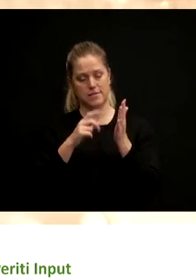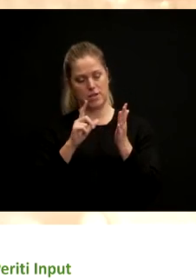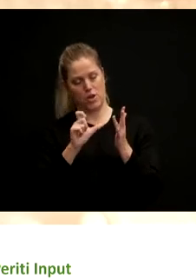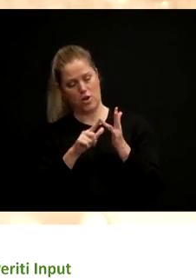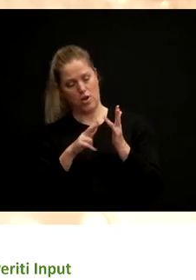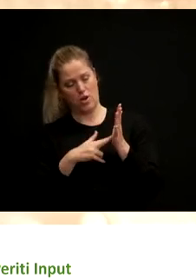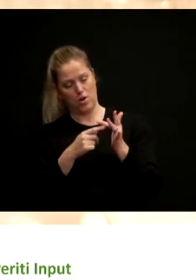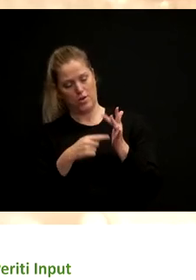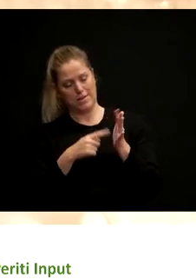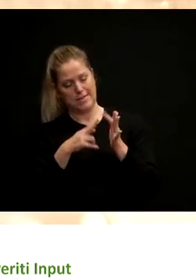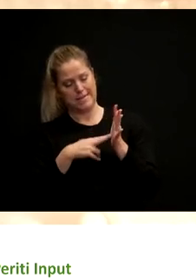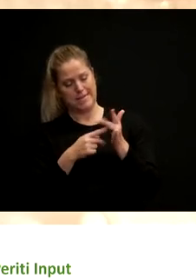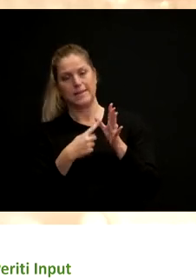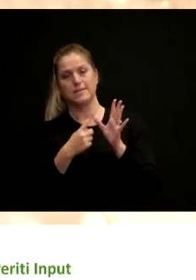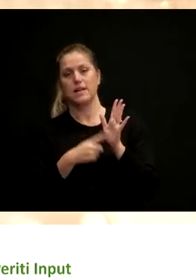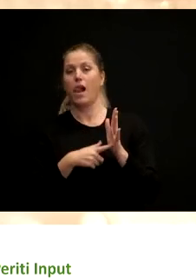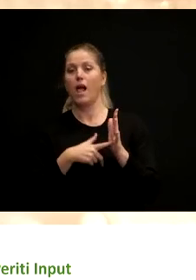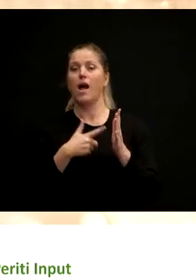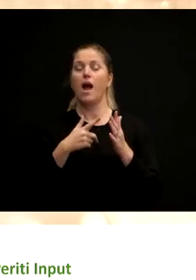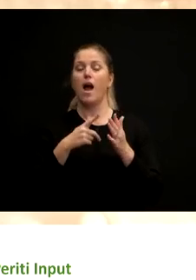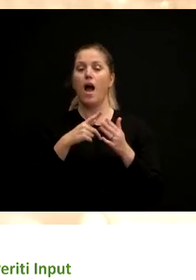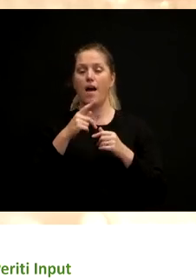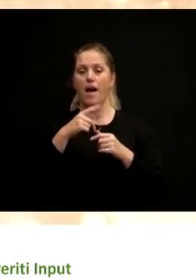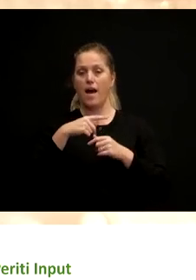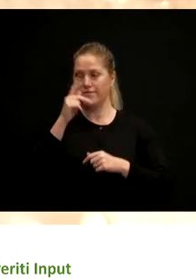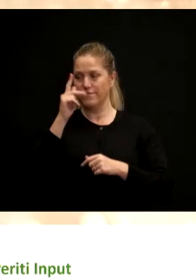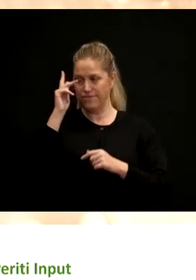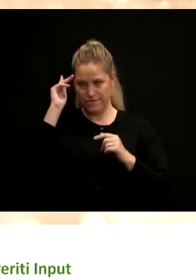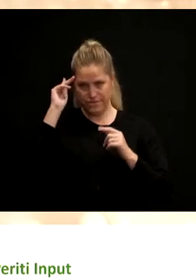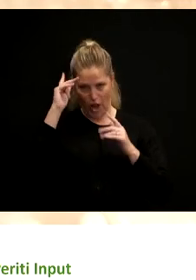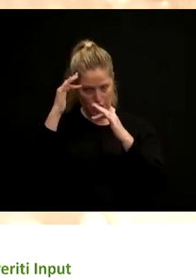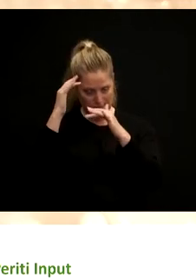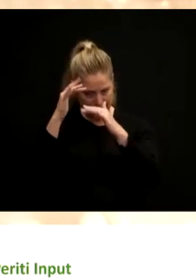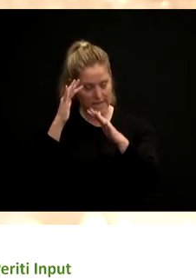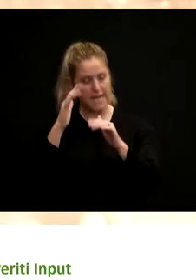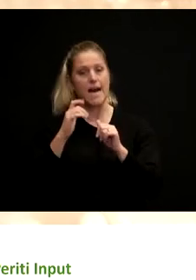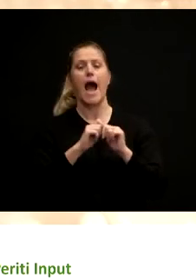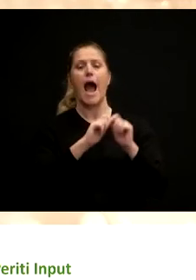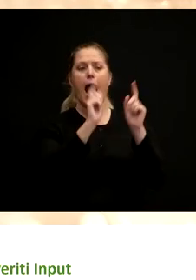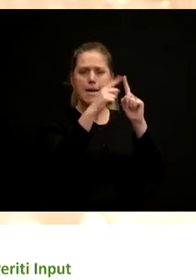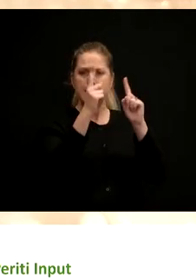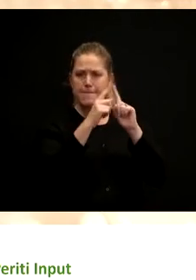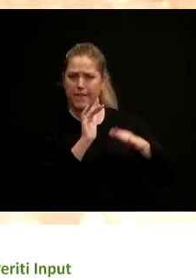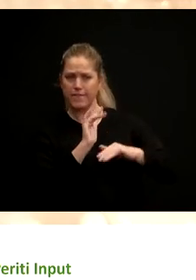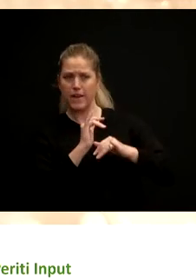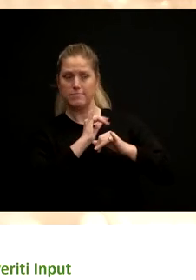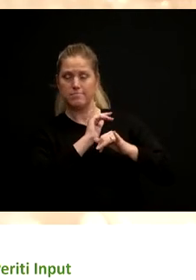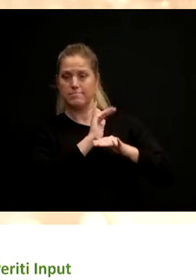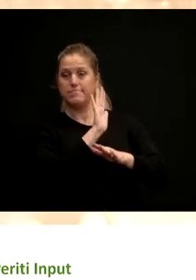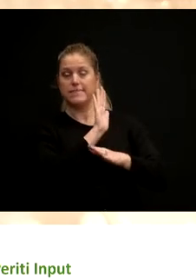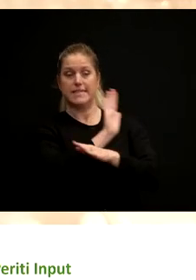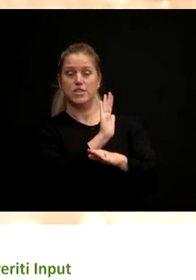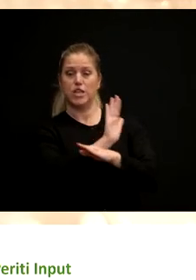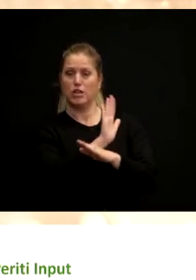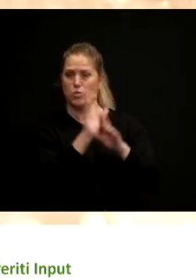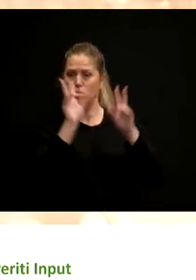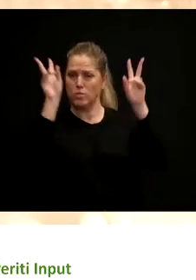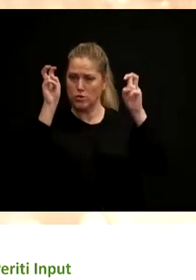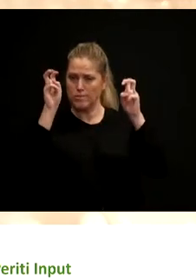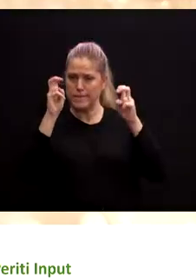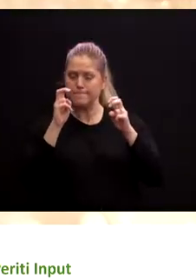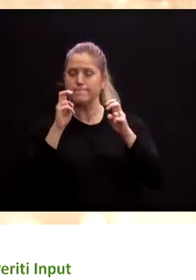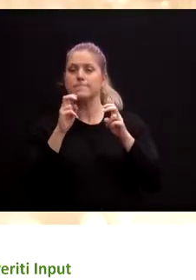bioethics, and contemporary issues facing church communities domestically and abroad. Thank you, Nigel.